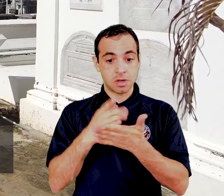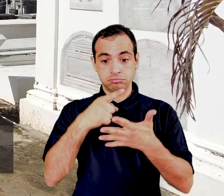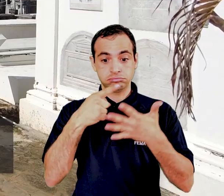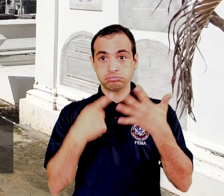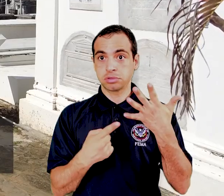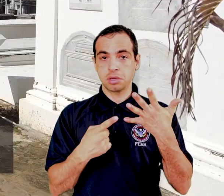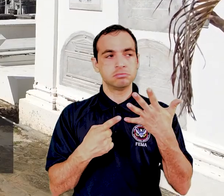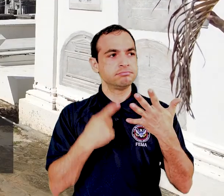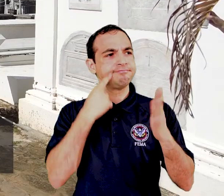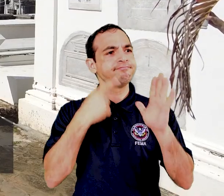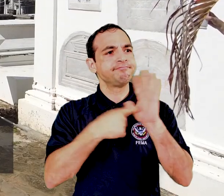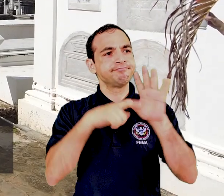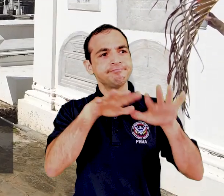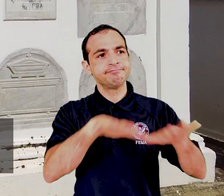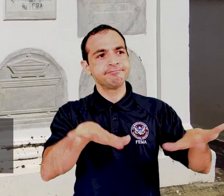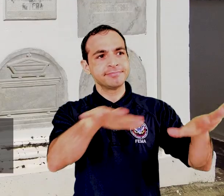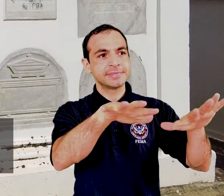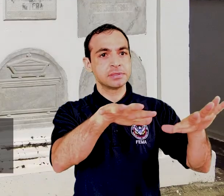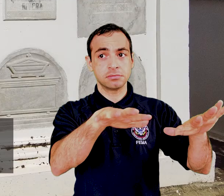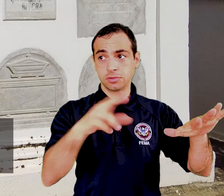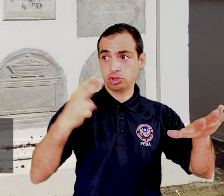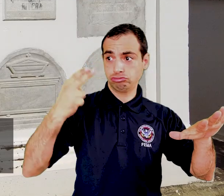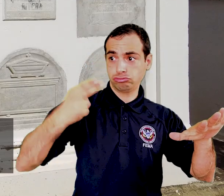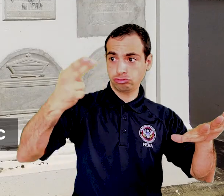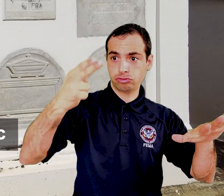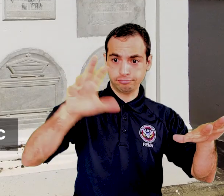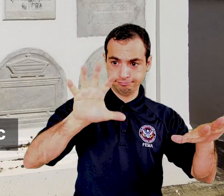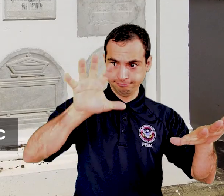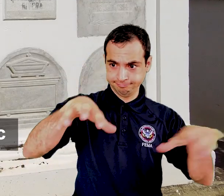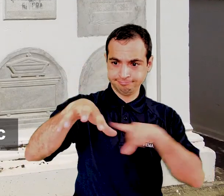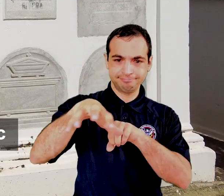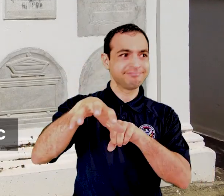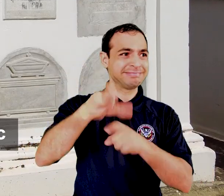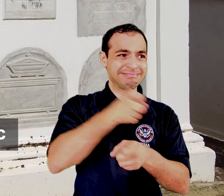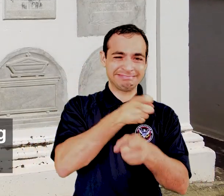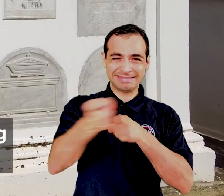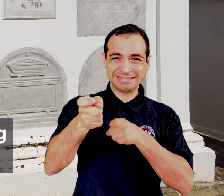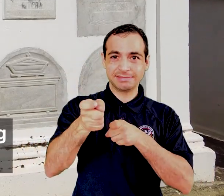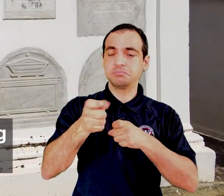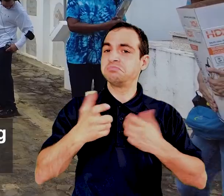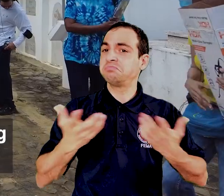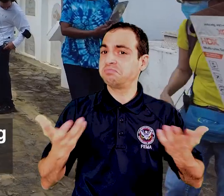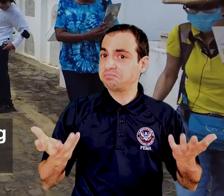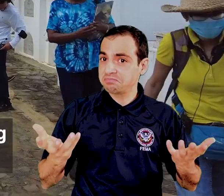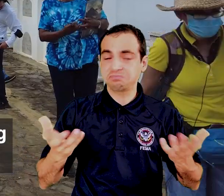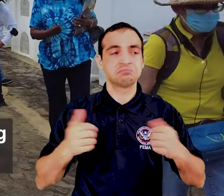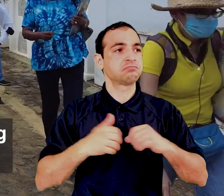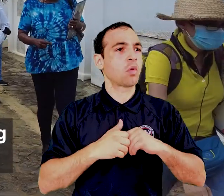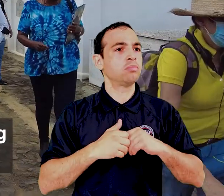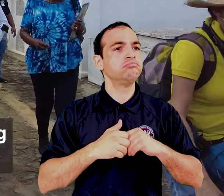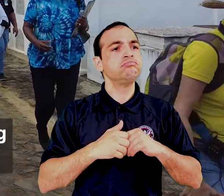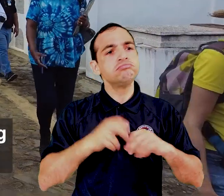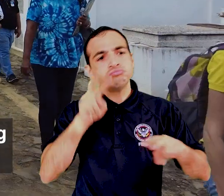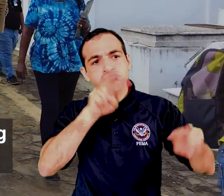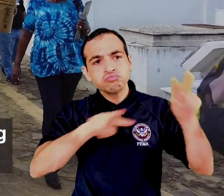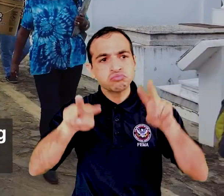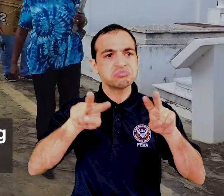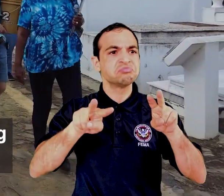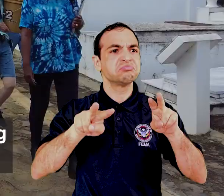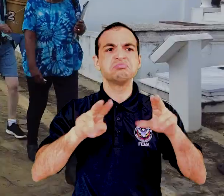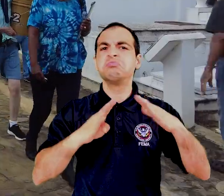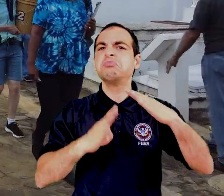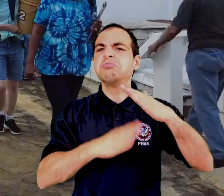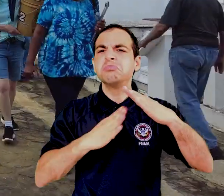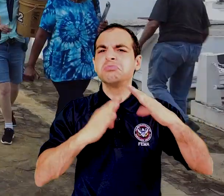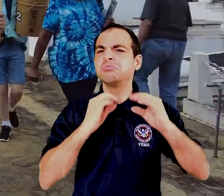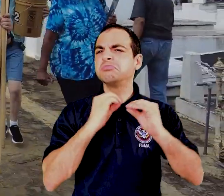Some of the actions include identifying landscape issues that may be damaging historic properties. Also, we are looking at basic repair